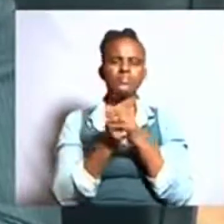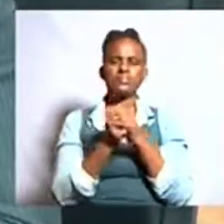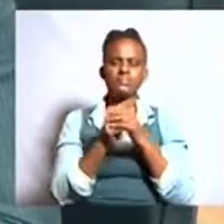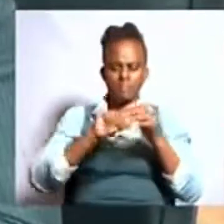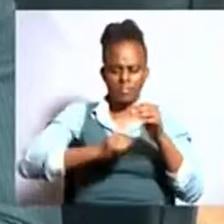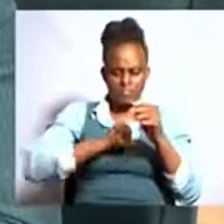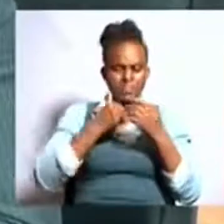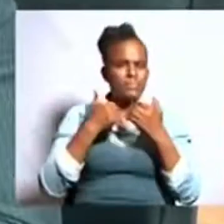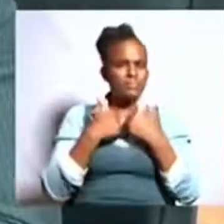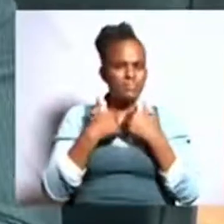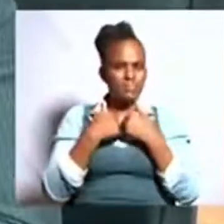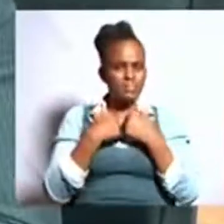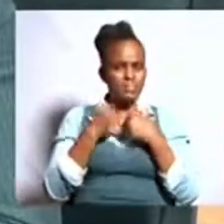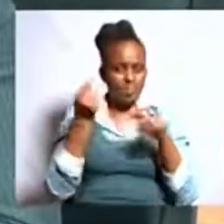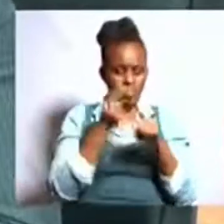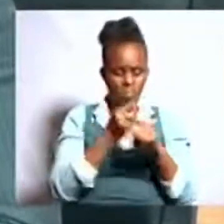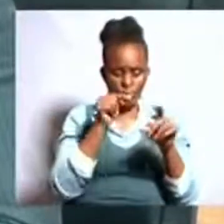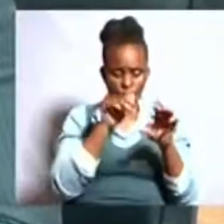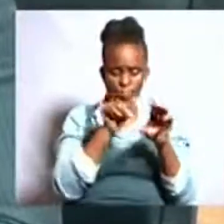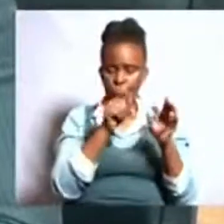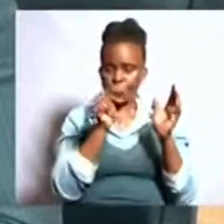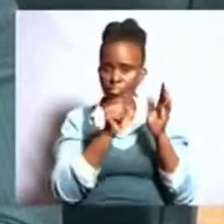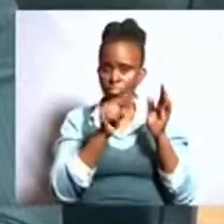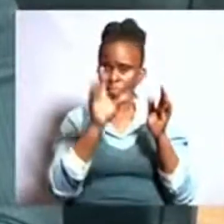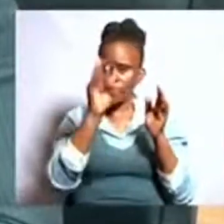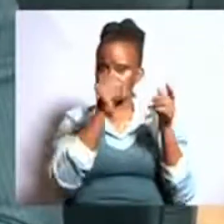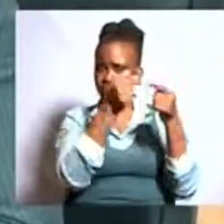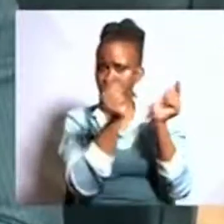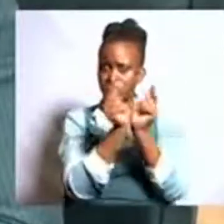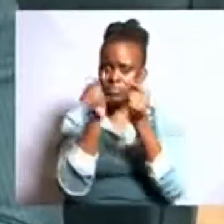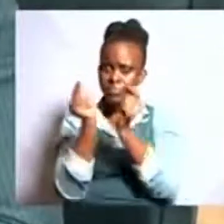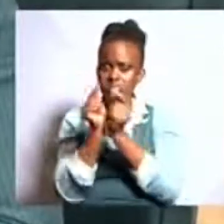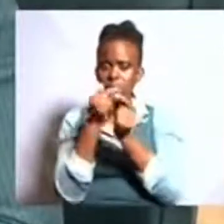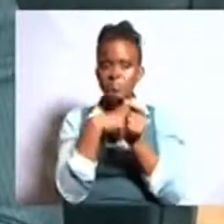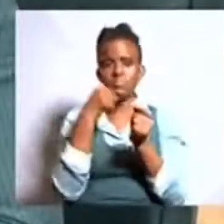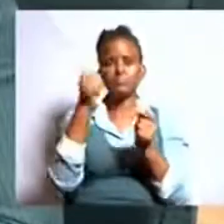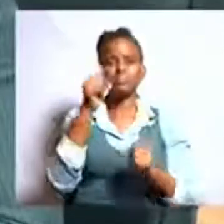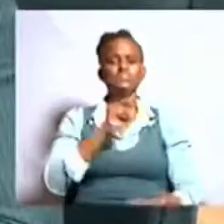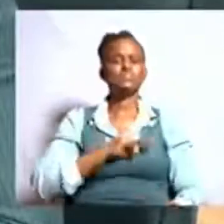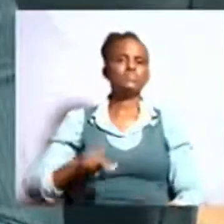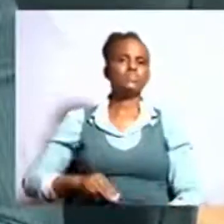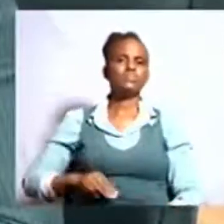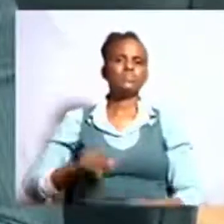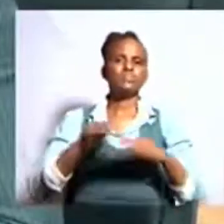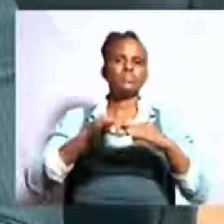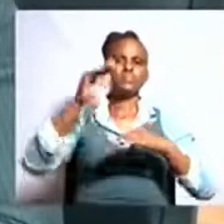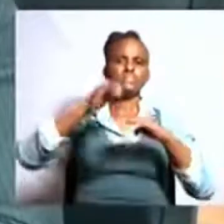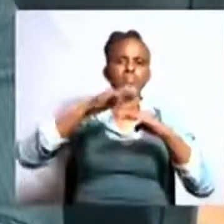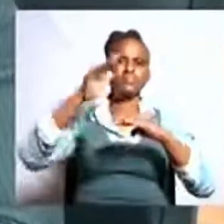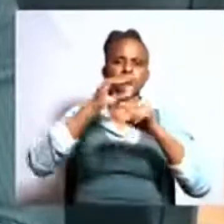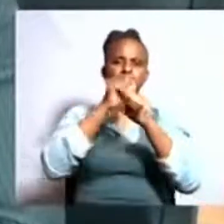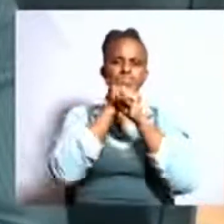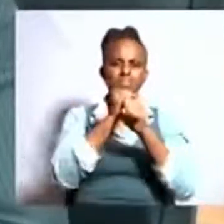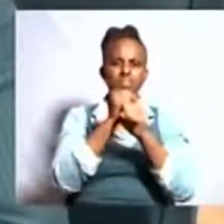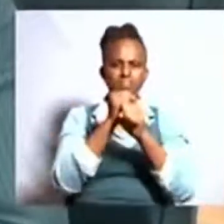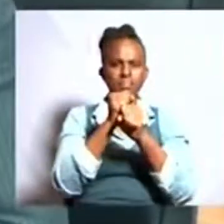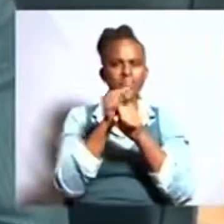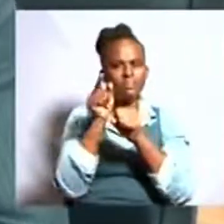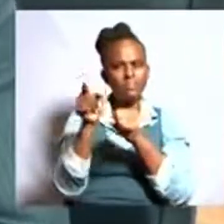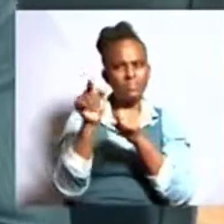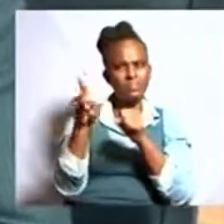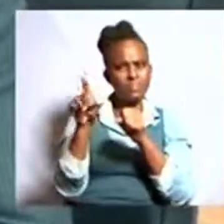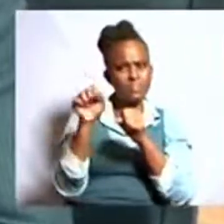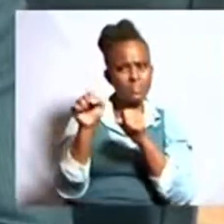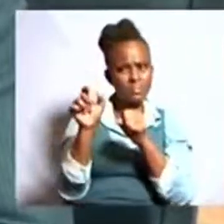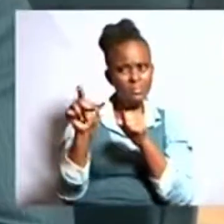We had, in the 6 groups, there were at least 10 members who were above the prescribed age. So through UPS,